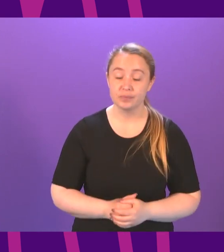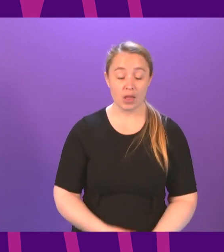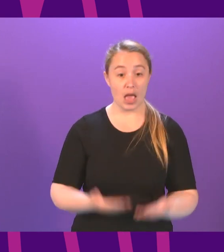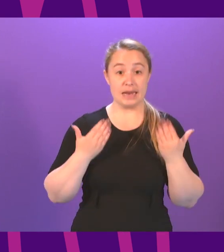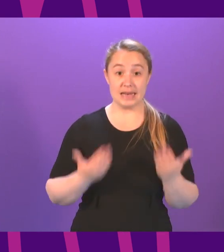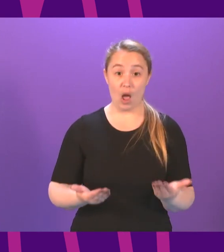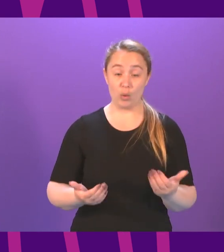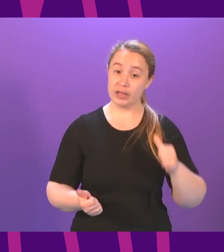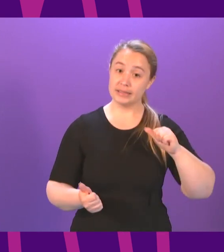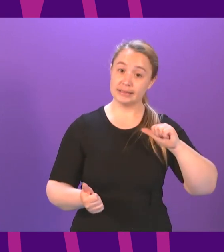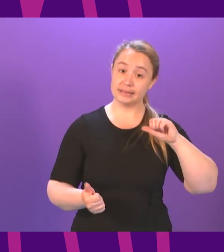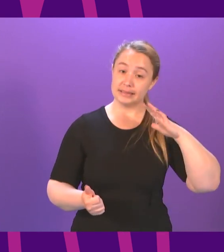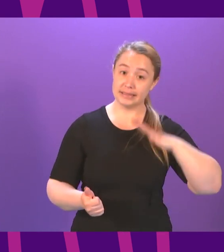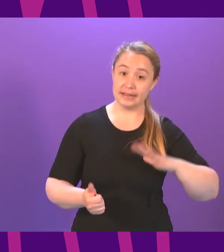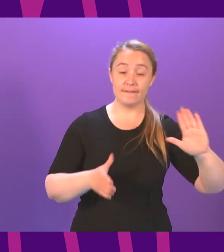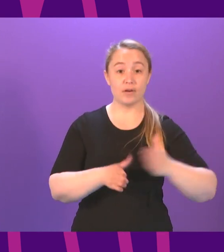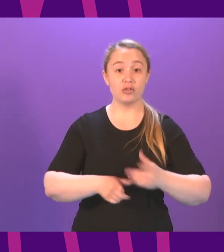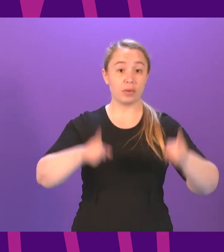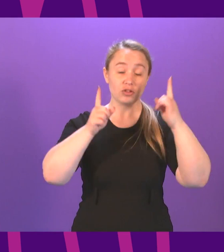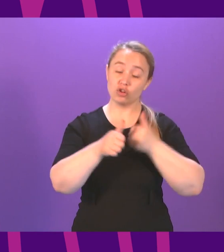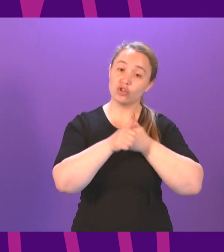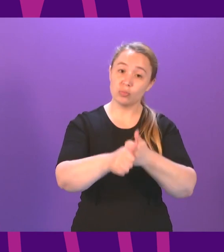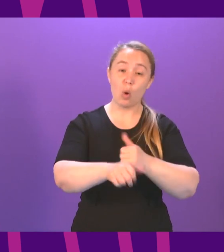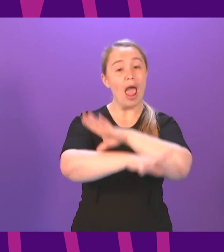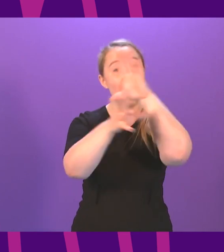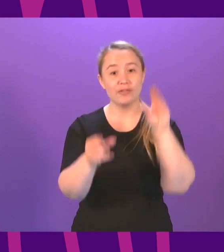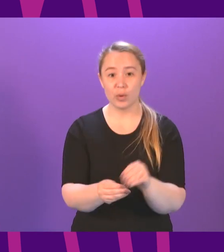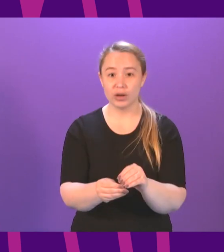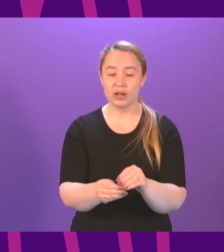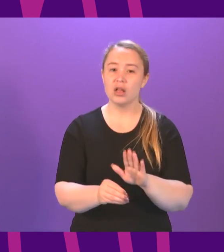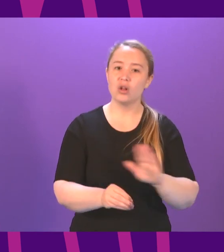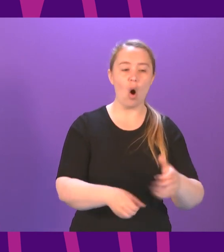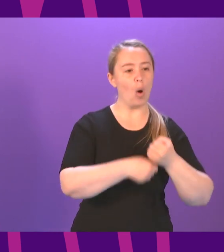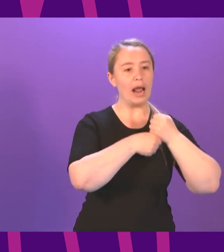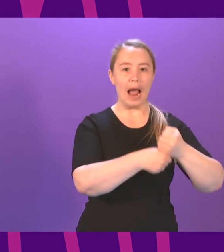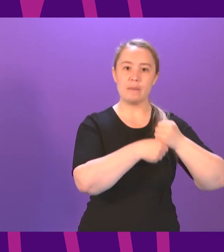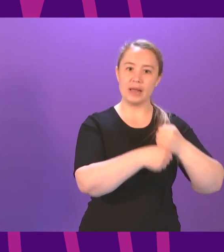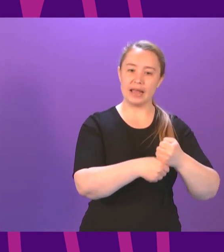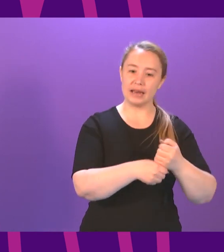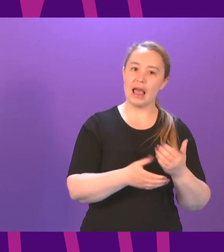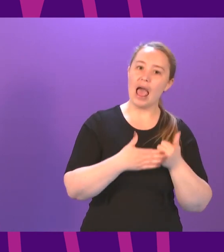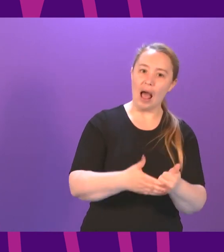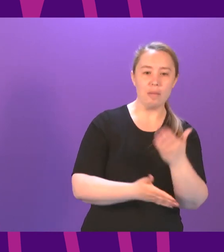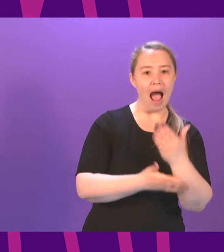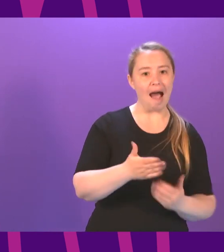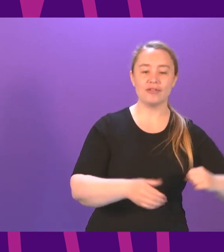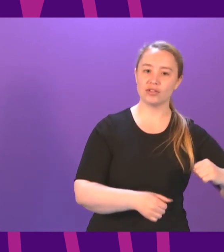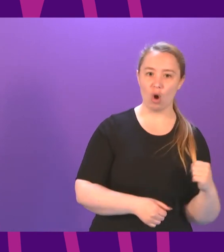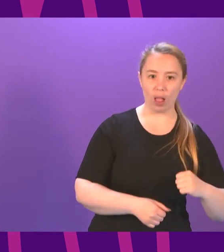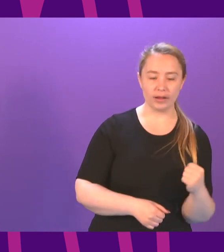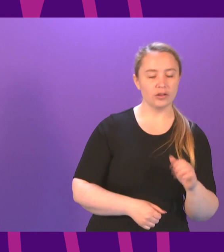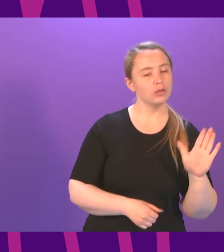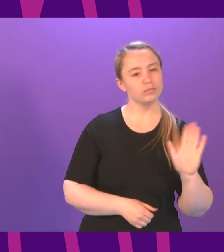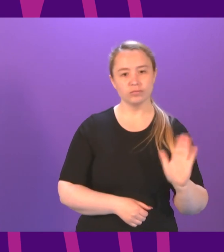Right now, we need a First Minister for everyone in Scotland, not a campaigner leading a movement for half the country, but a First Minister who will